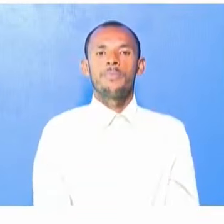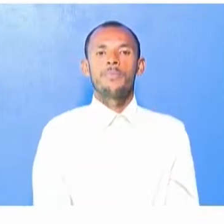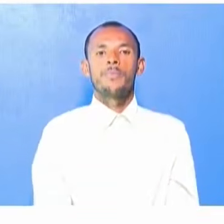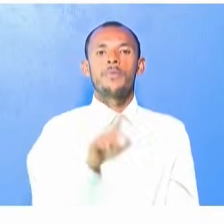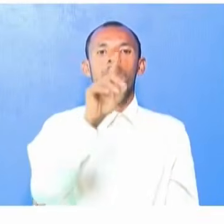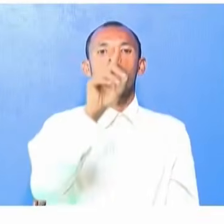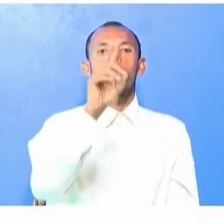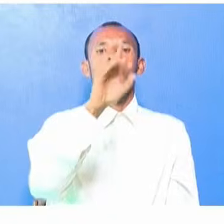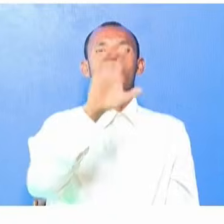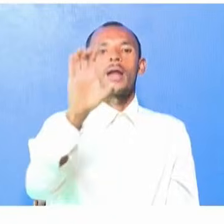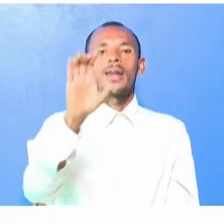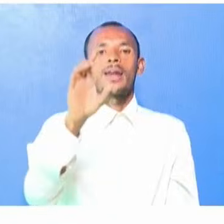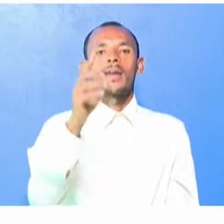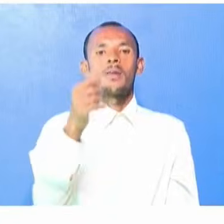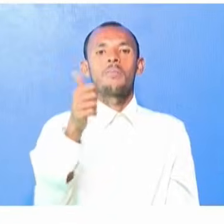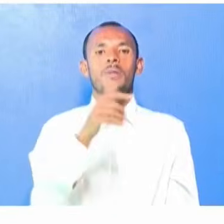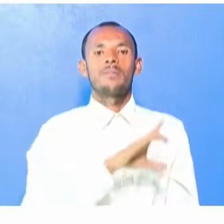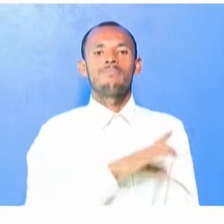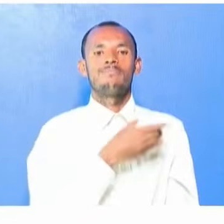100 birr.